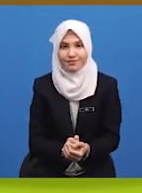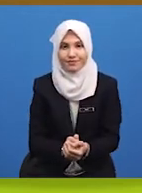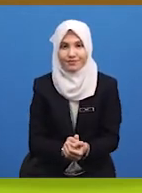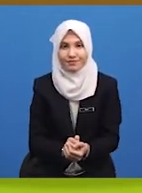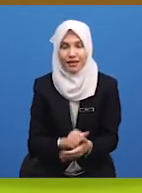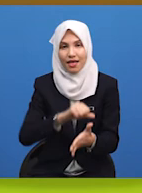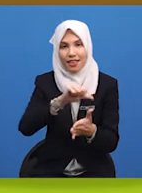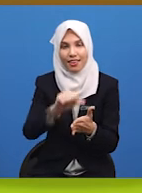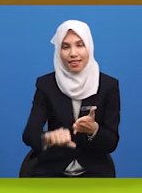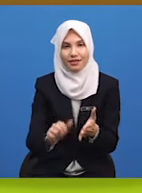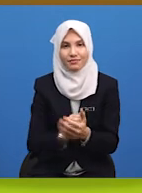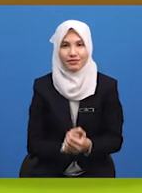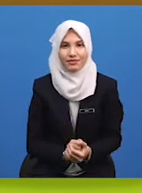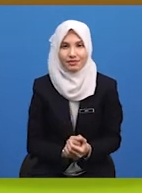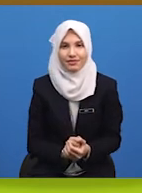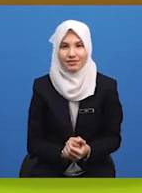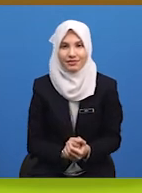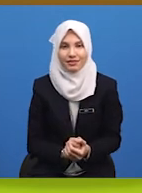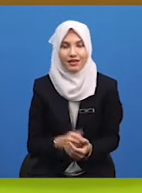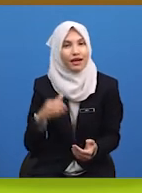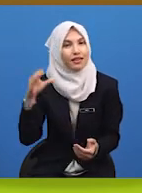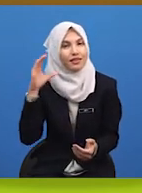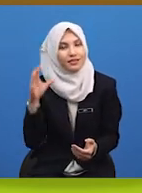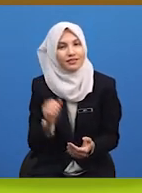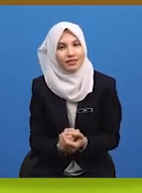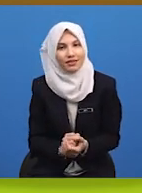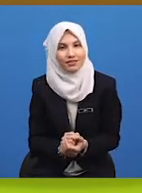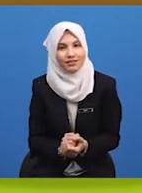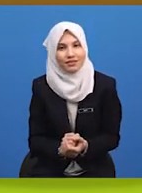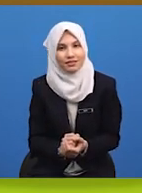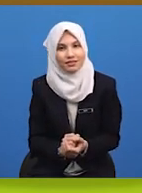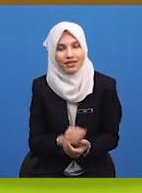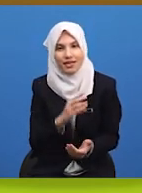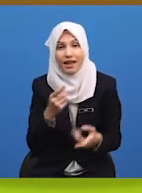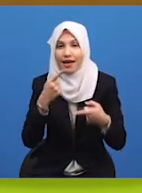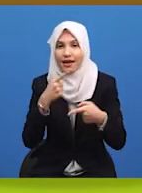And last but not least, you listen to an audio text and